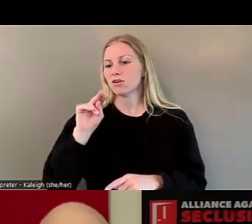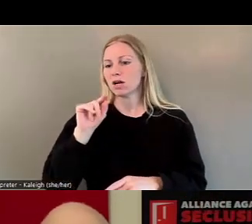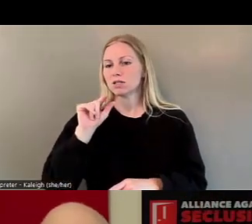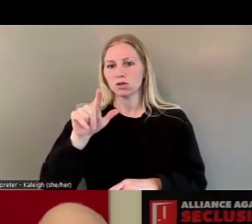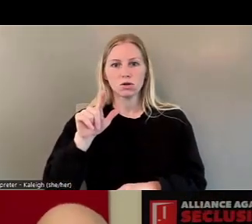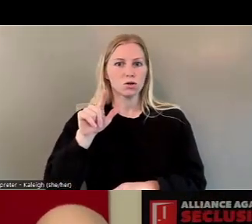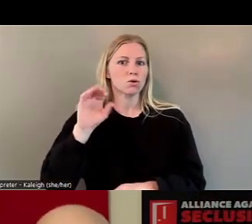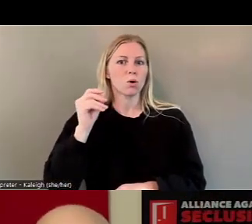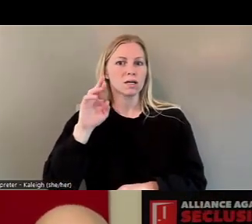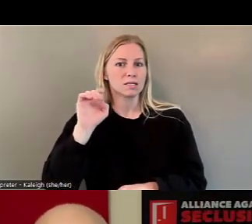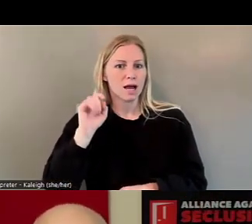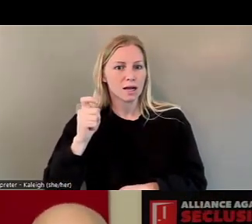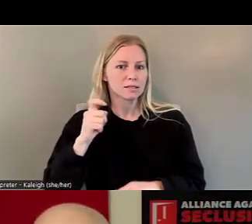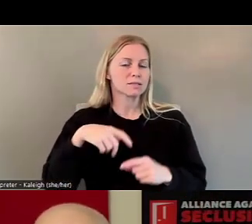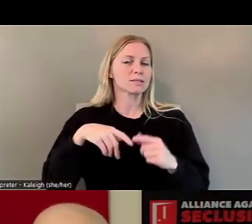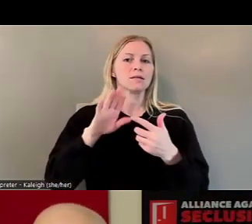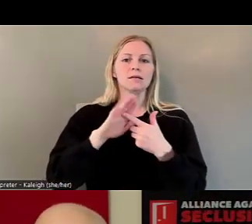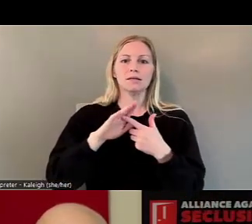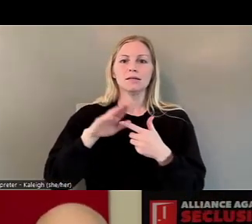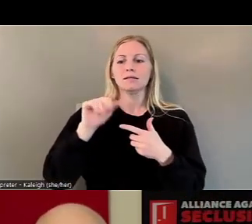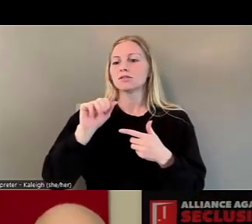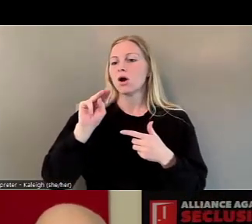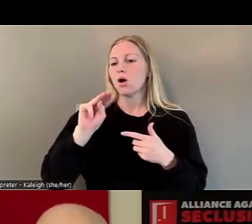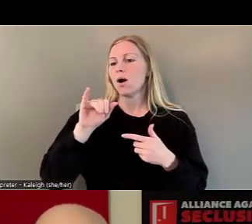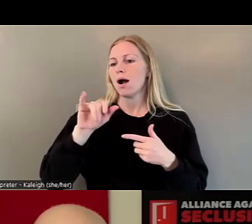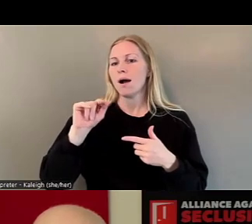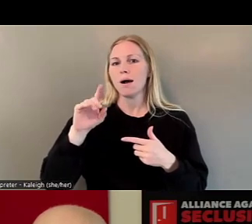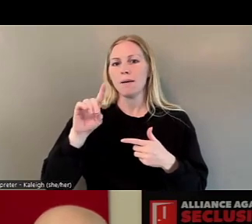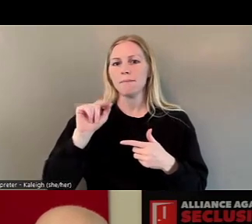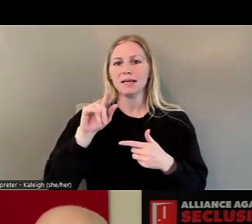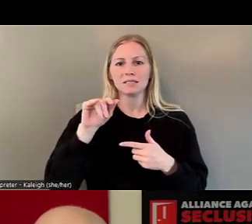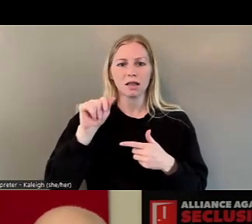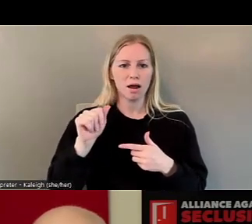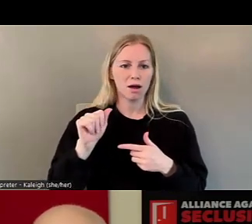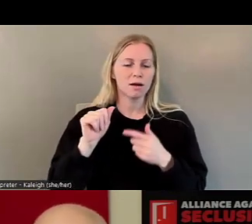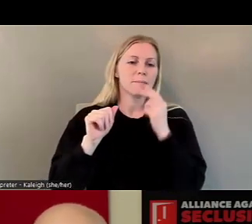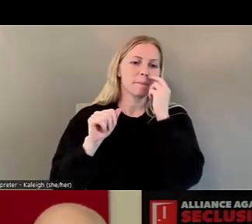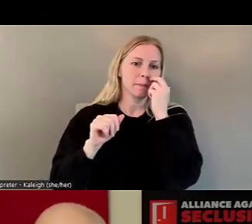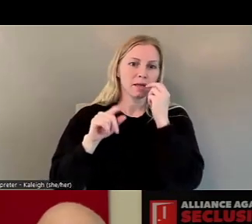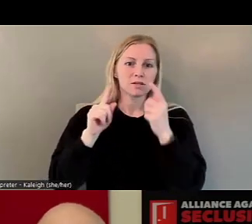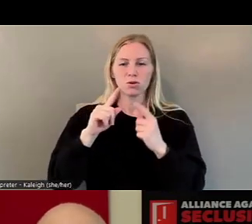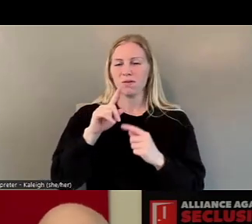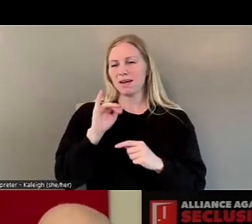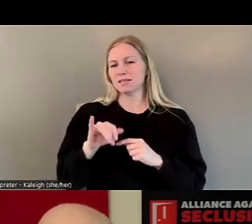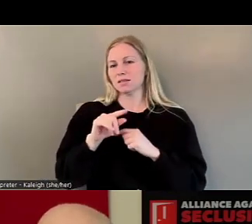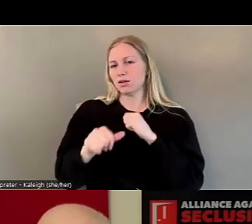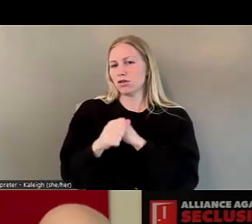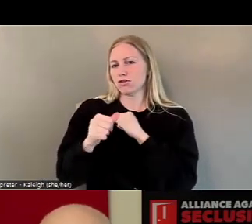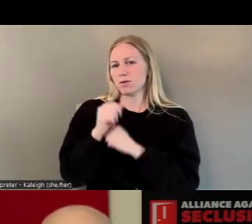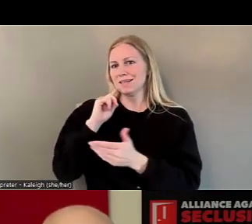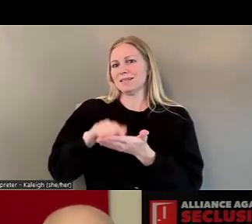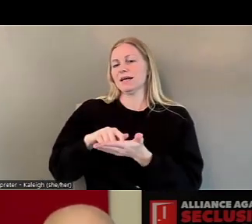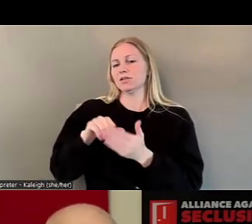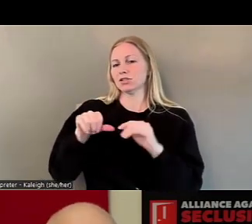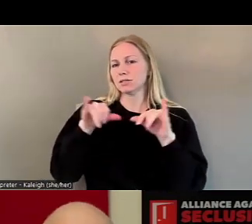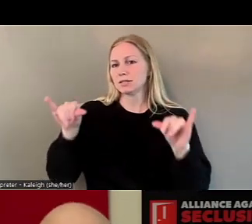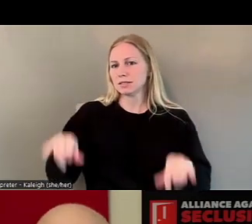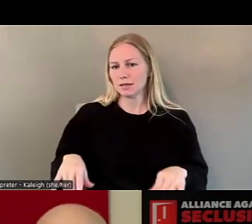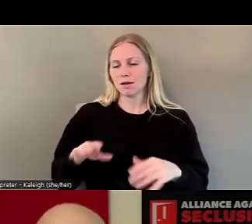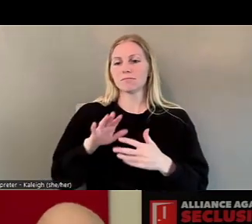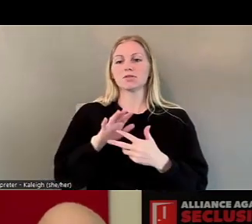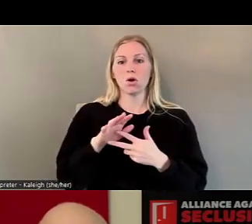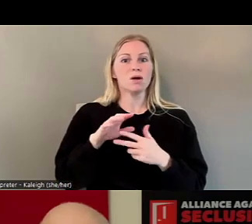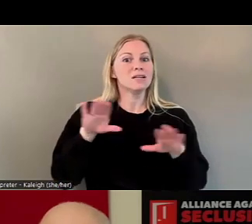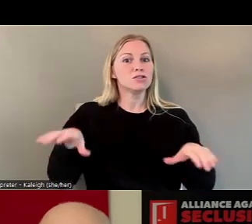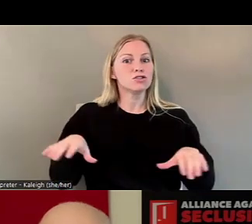brain. Changes in our amygdala, which is part of our limbic system, which is kind of our threat detection system. In children, it can become more